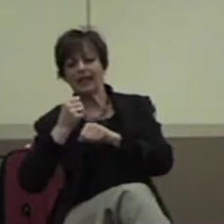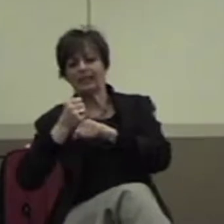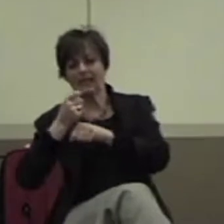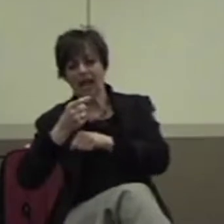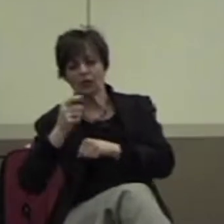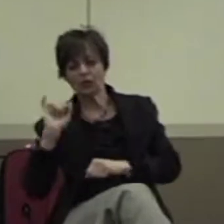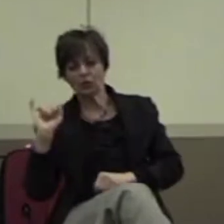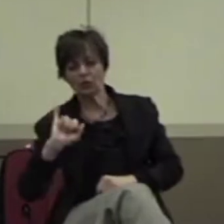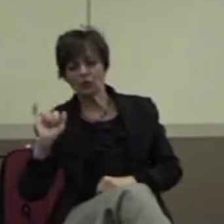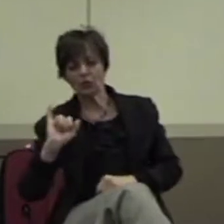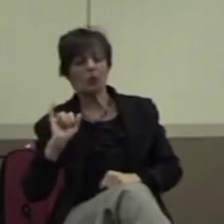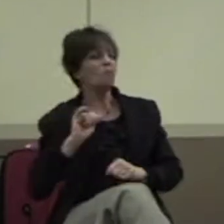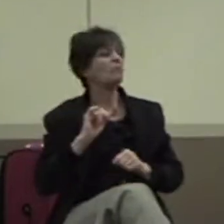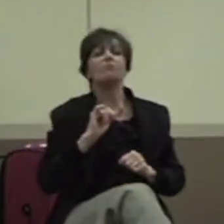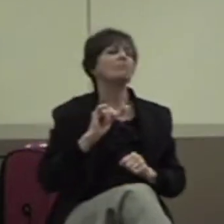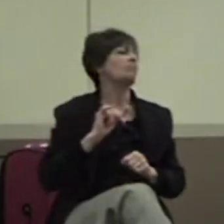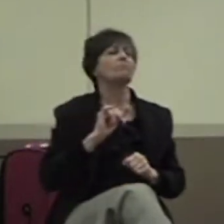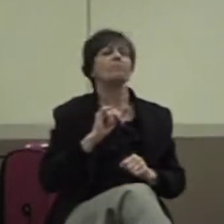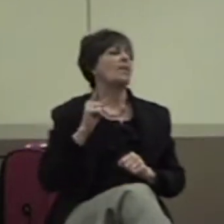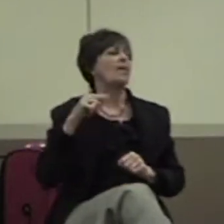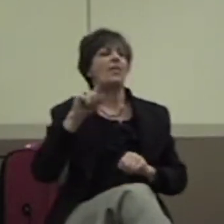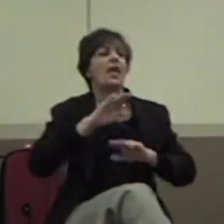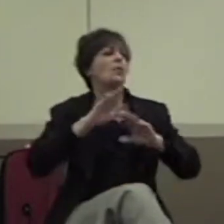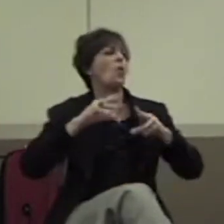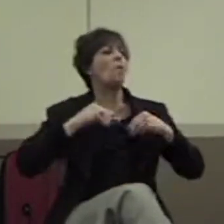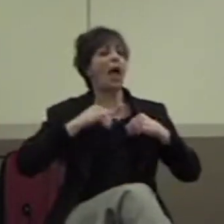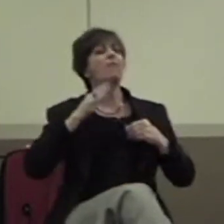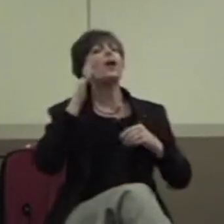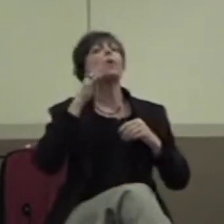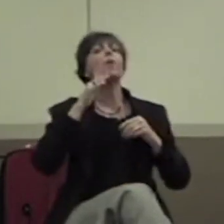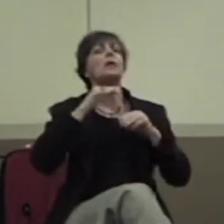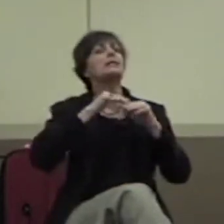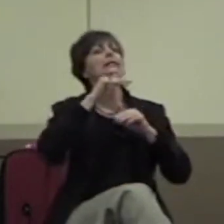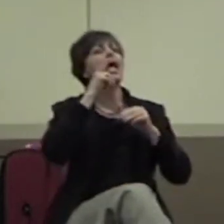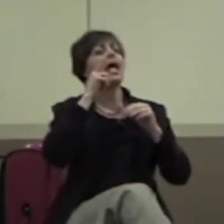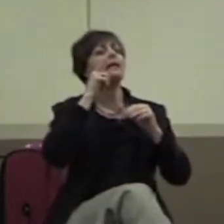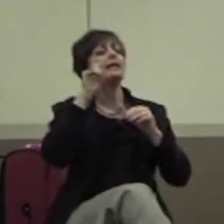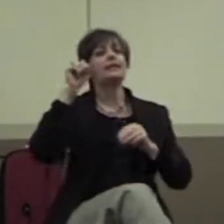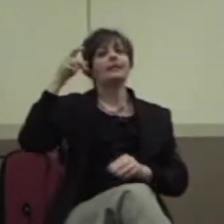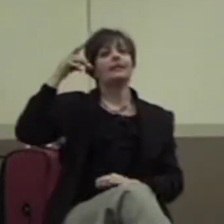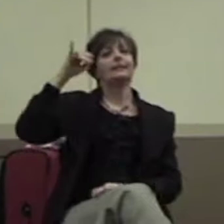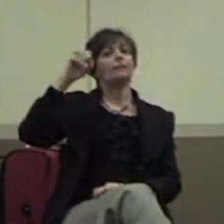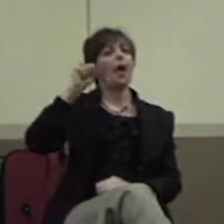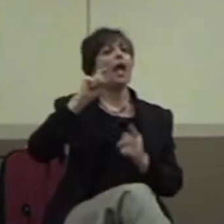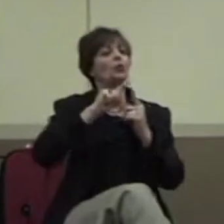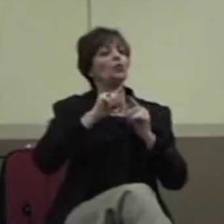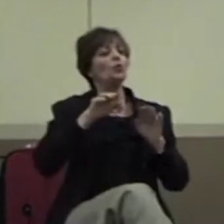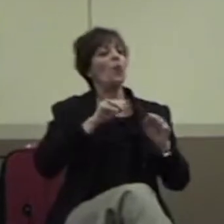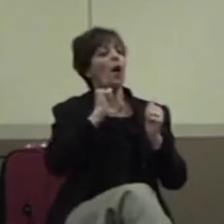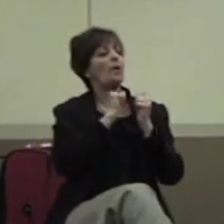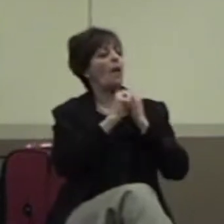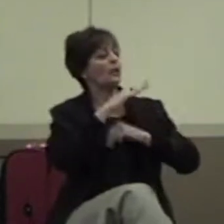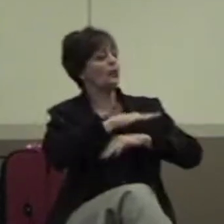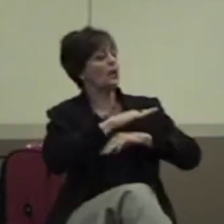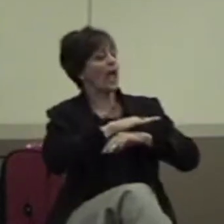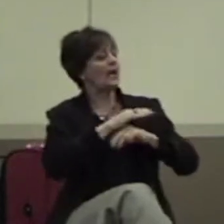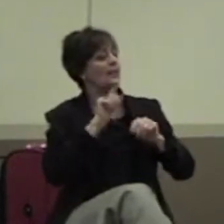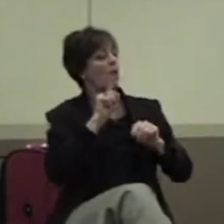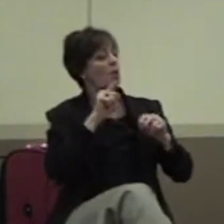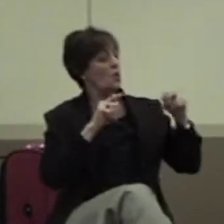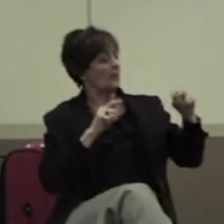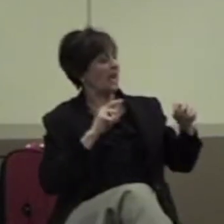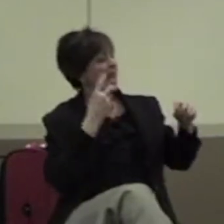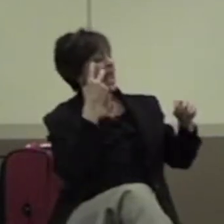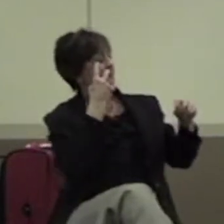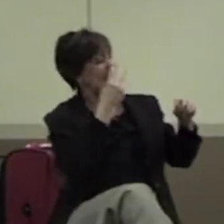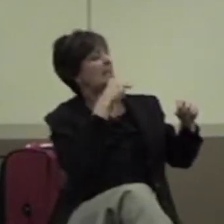studies next year, too. They don't buy it. And they'll send spies out to walk by, your desk where you're sitting and